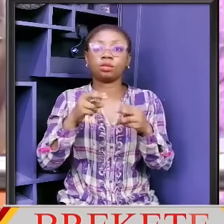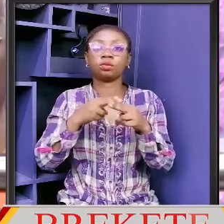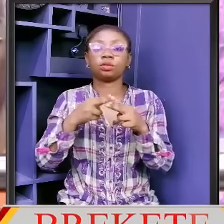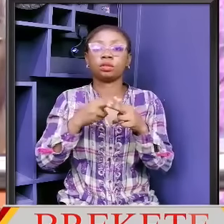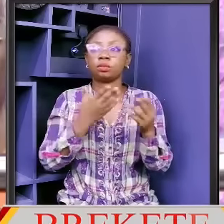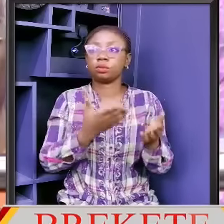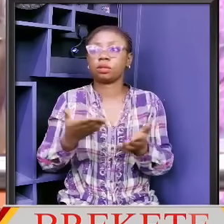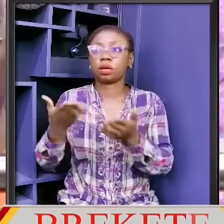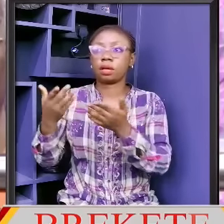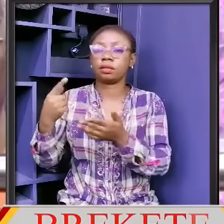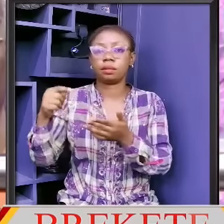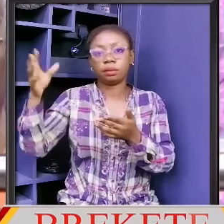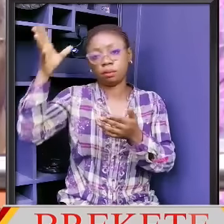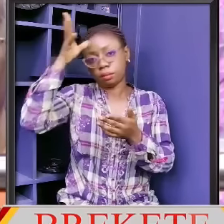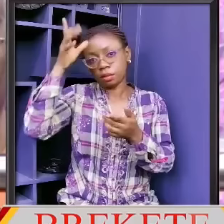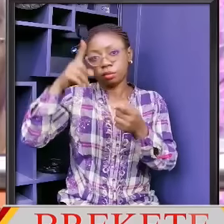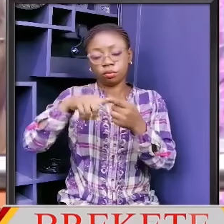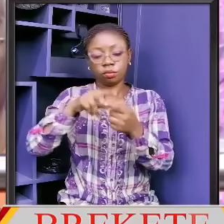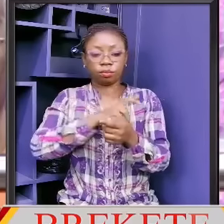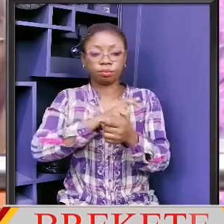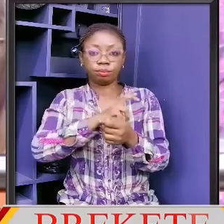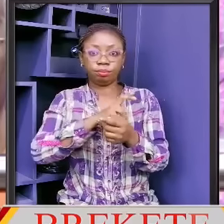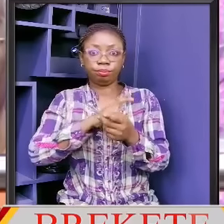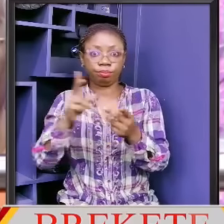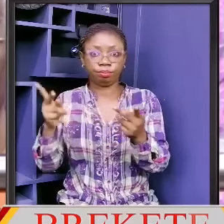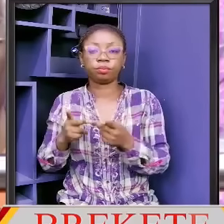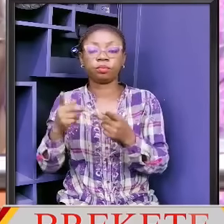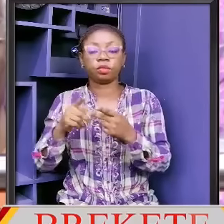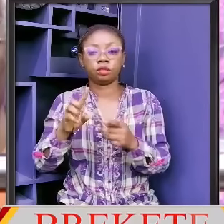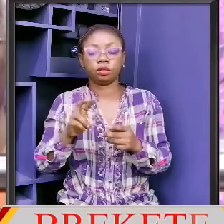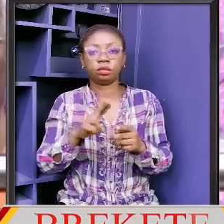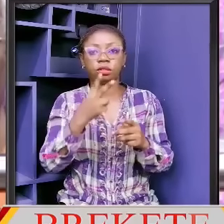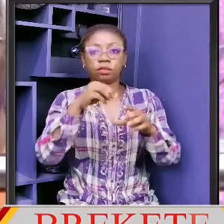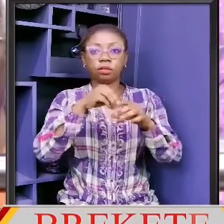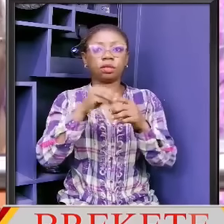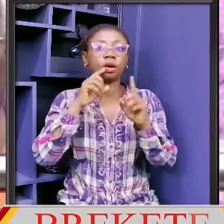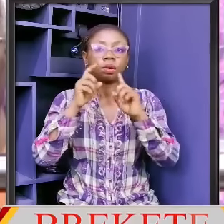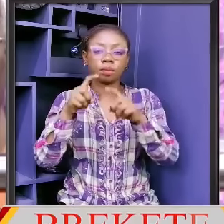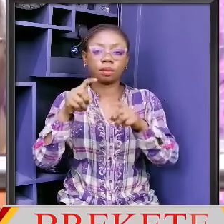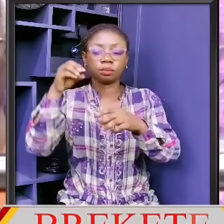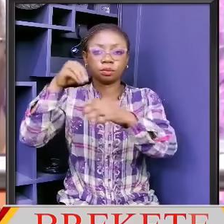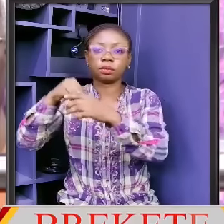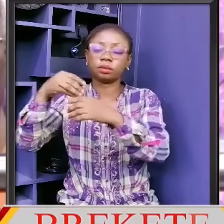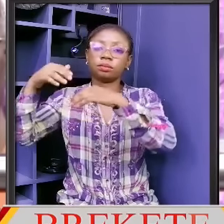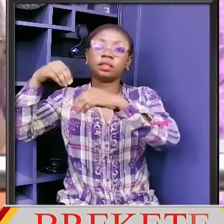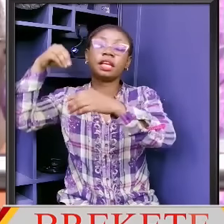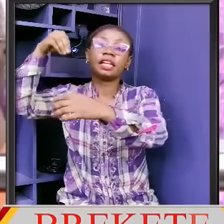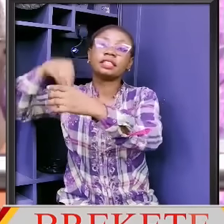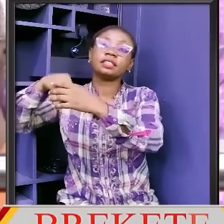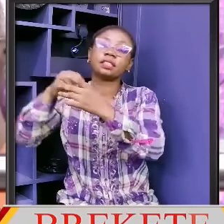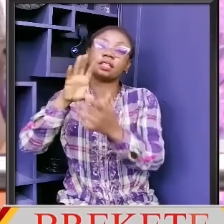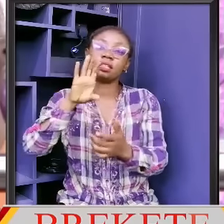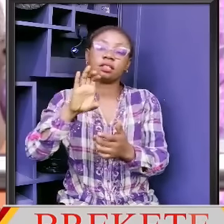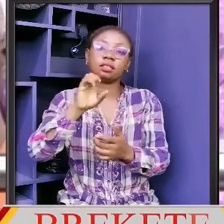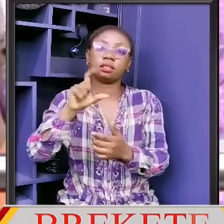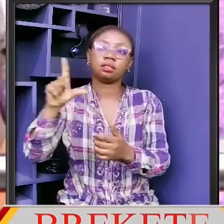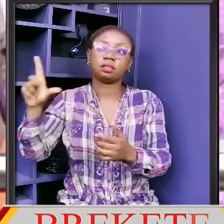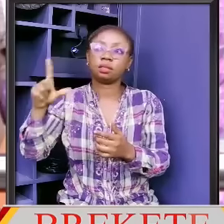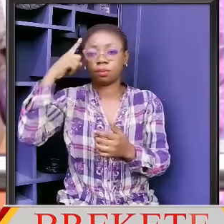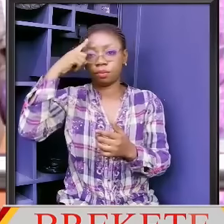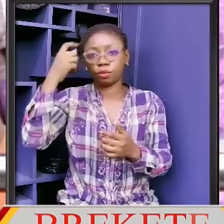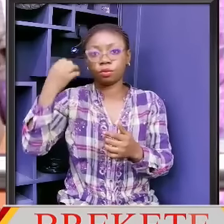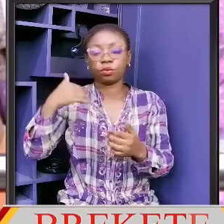the papa to police station, the second in command come put them inside this thing, cell, because we managed get